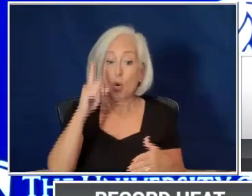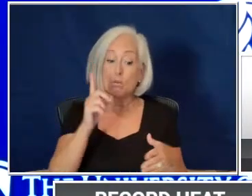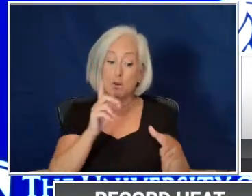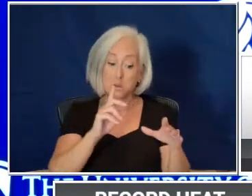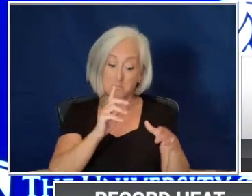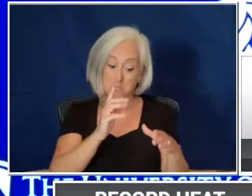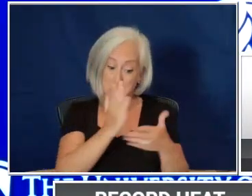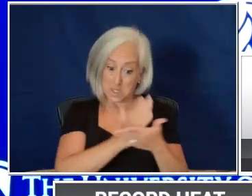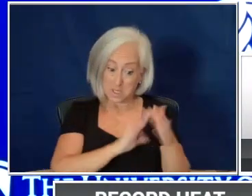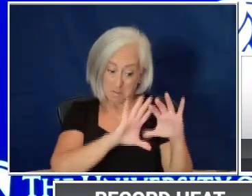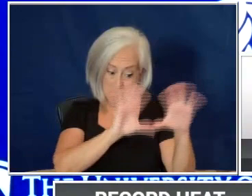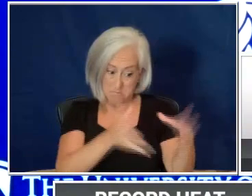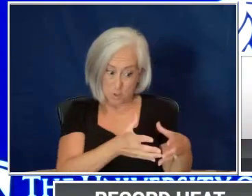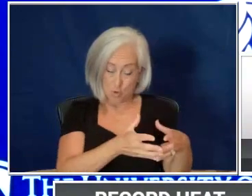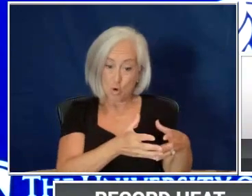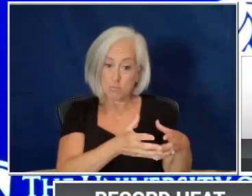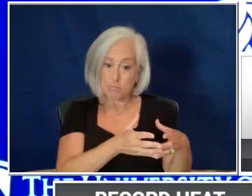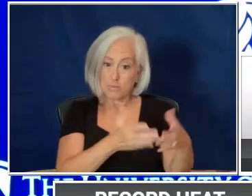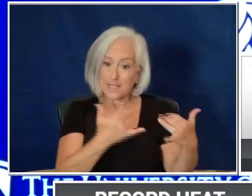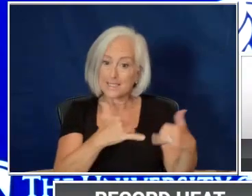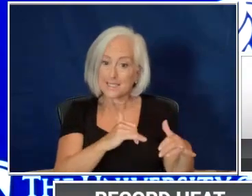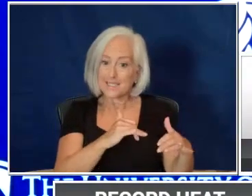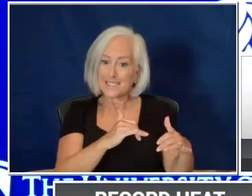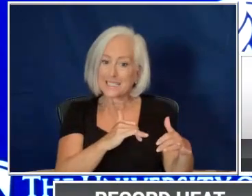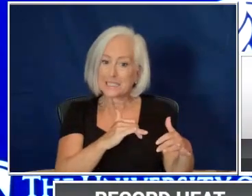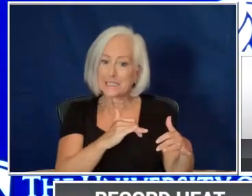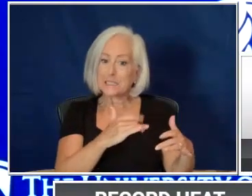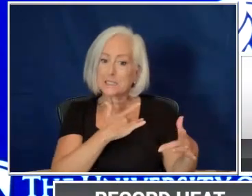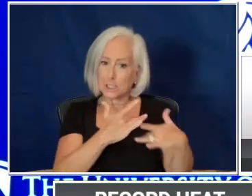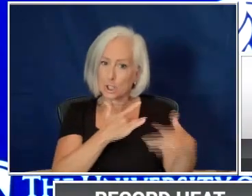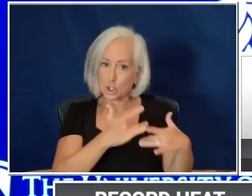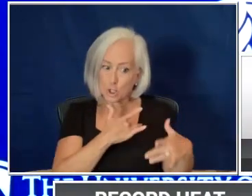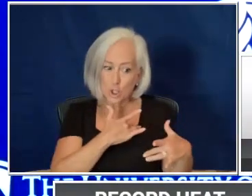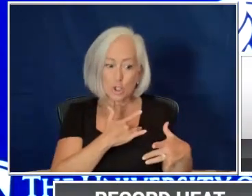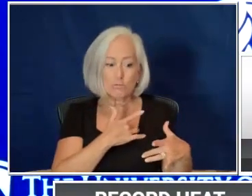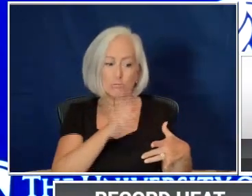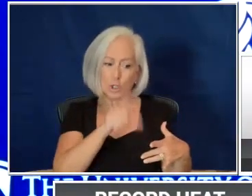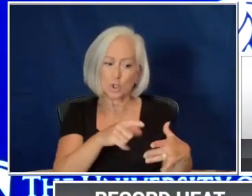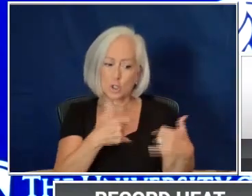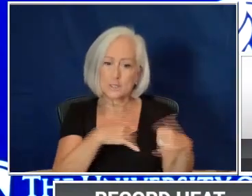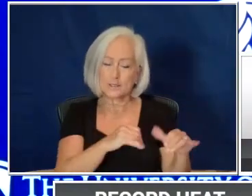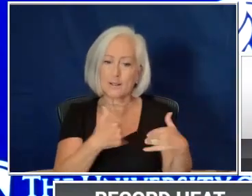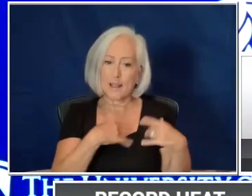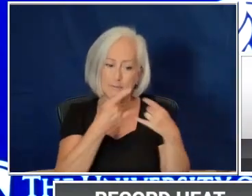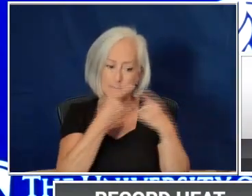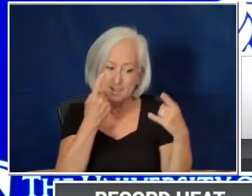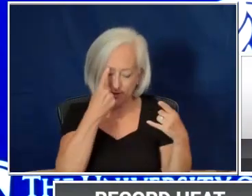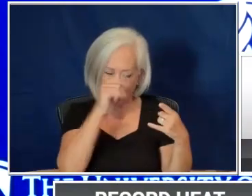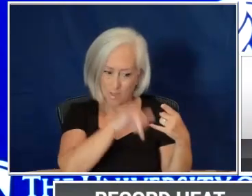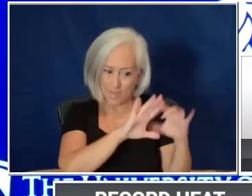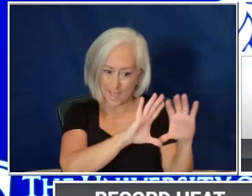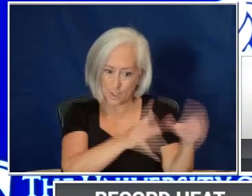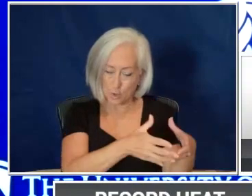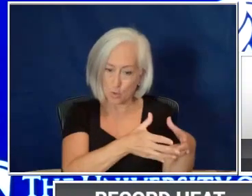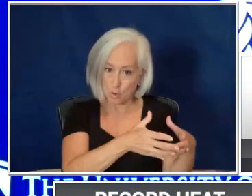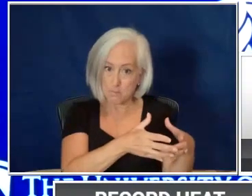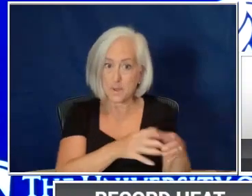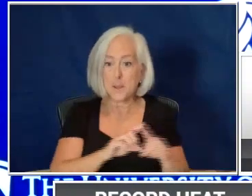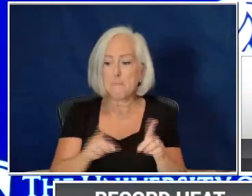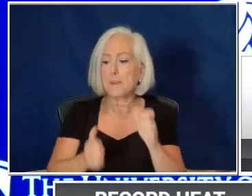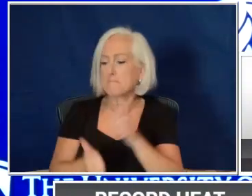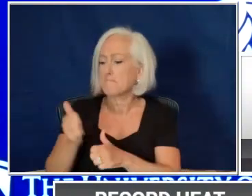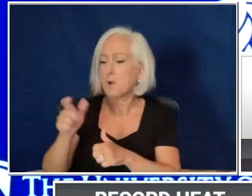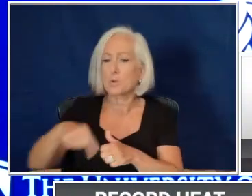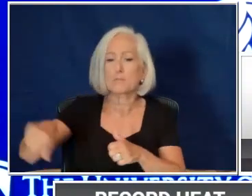should maybe still be some more mandates or restrictions, such as masking. But we know that the vast majority of people in the